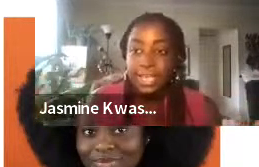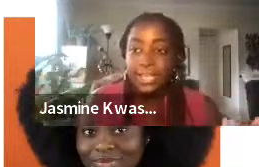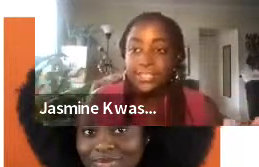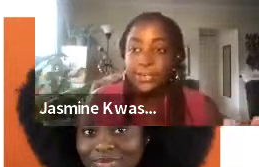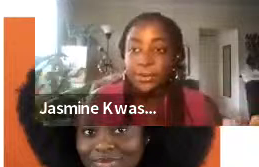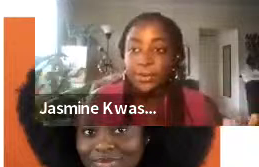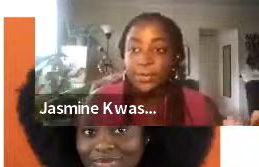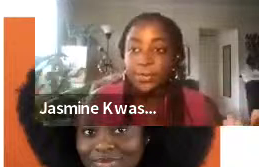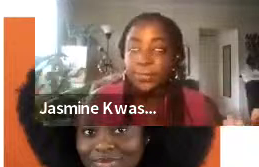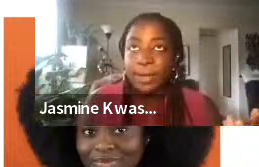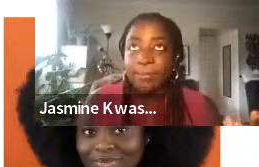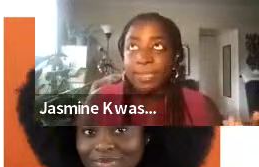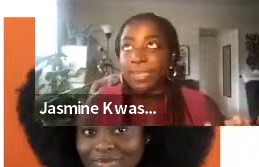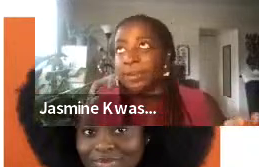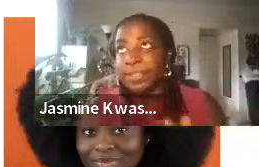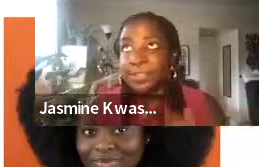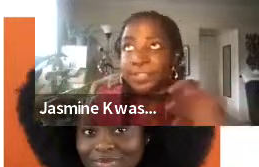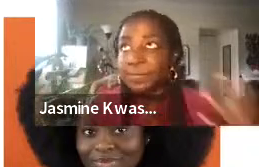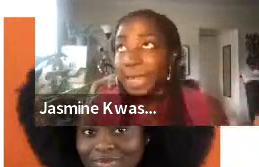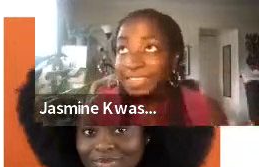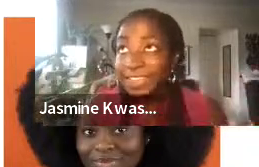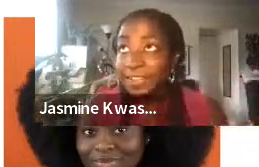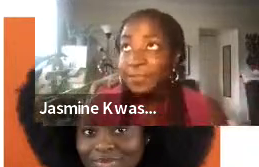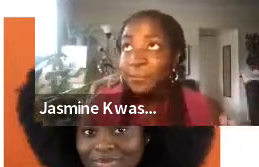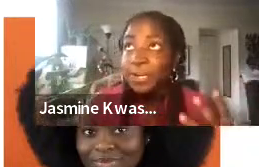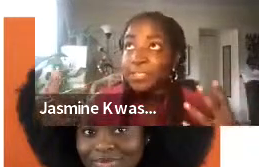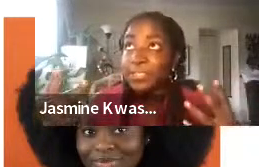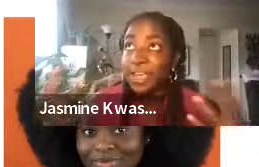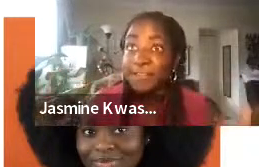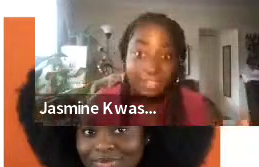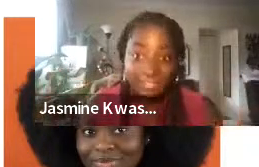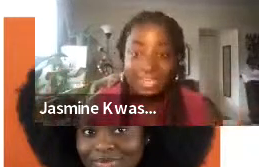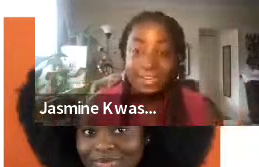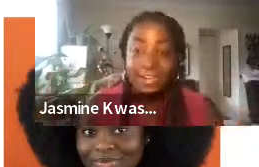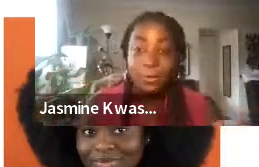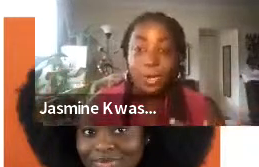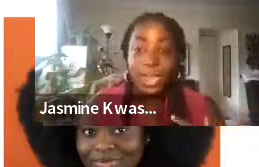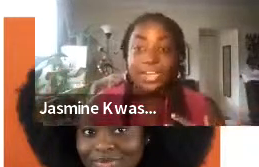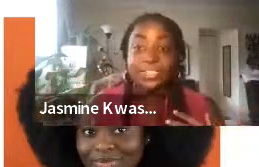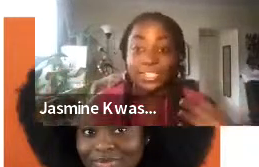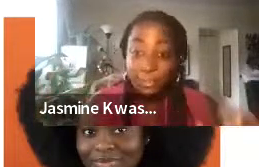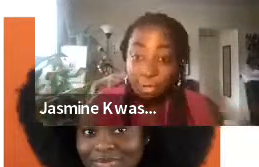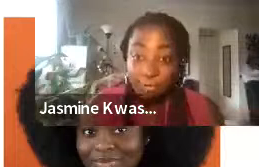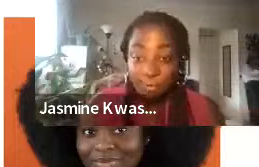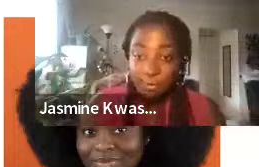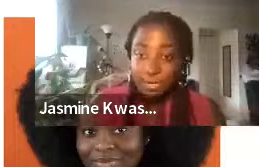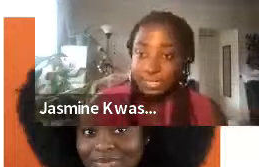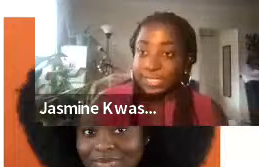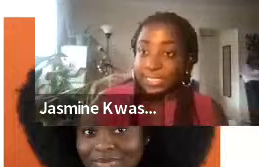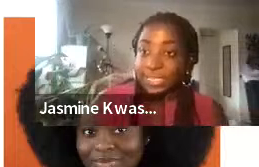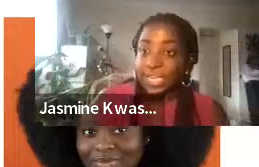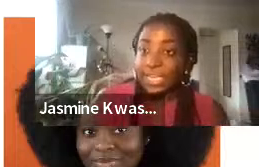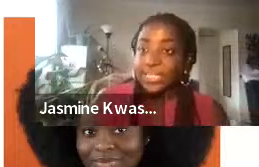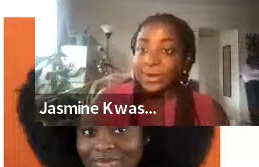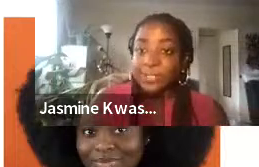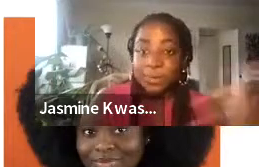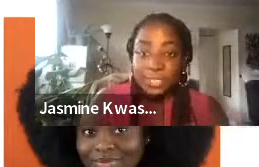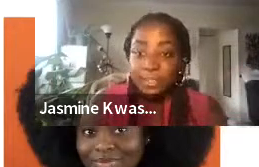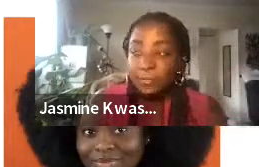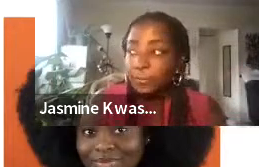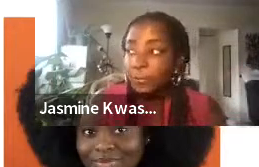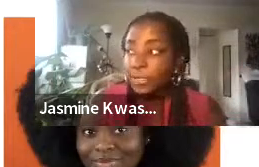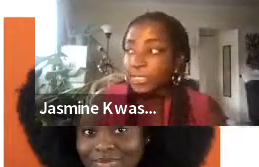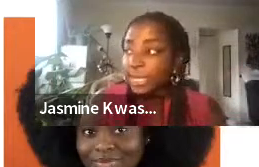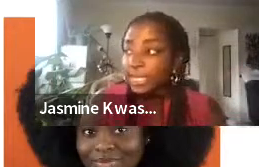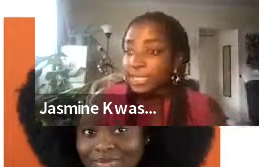conductance. And so you're probably thinking, okay, this is all speculative. Where's the evidence that we are actually excluding people on this? And so I've just